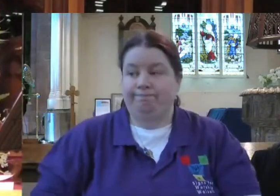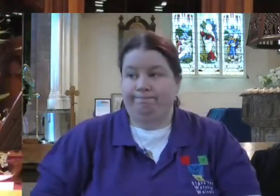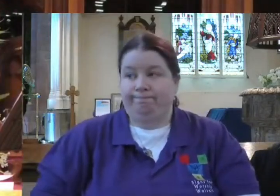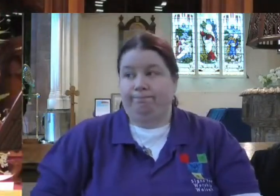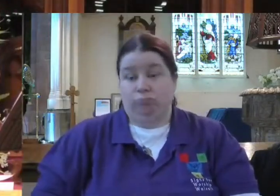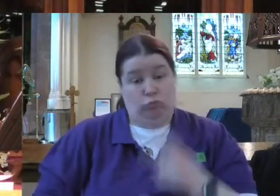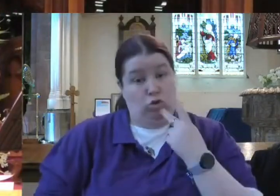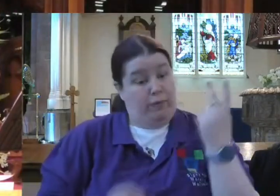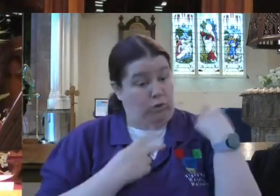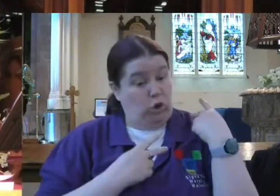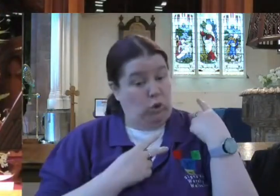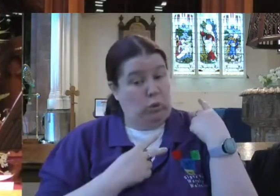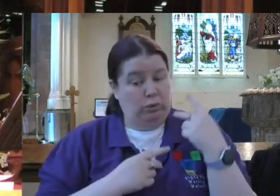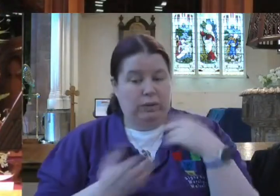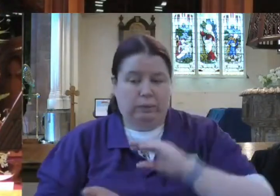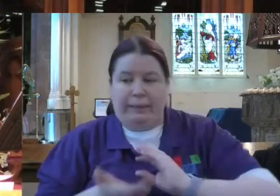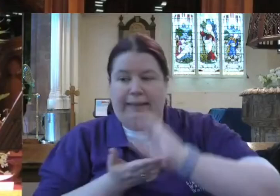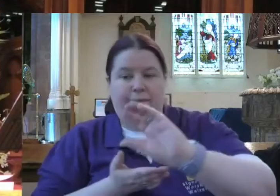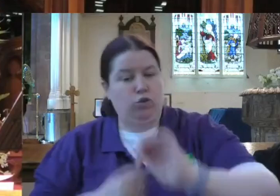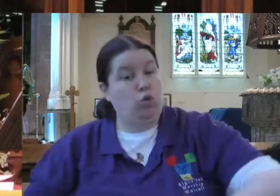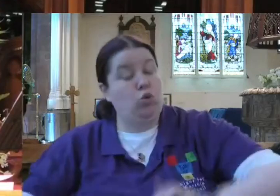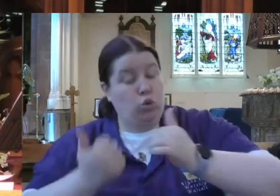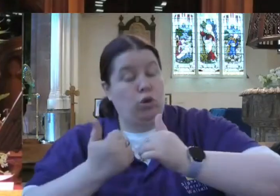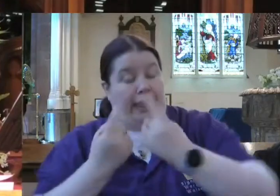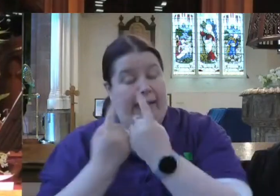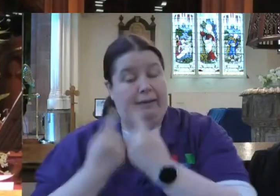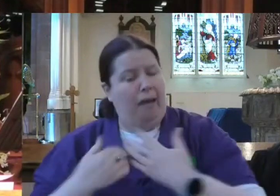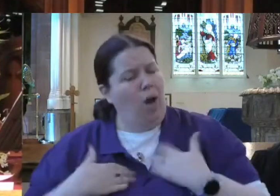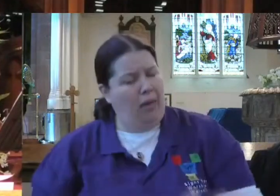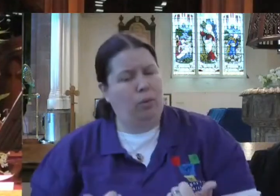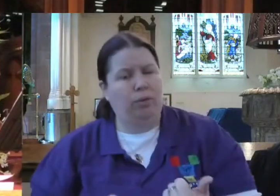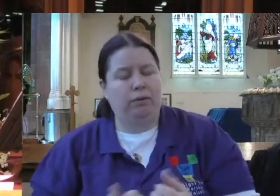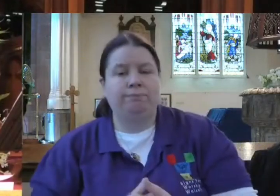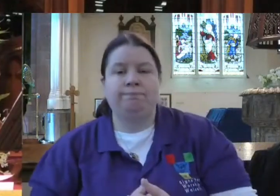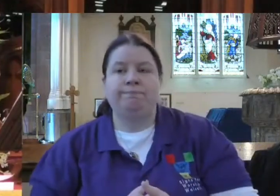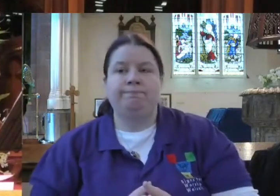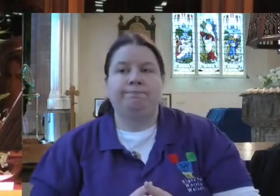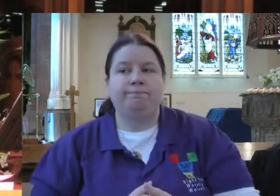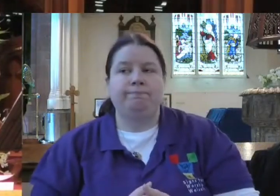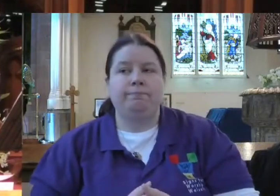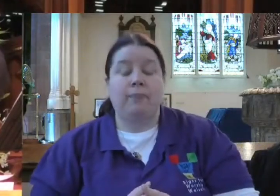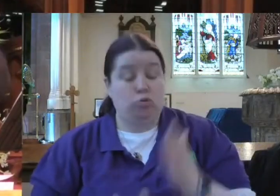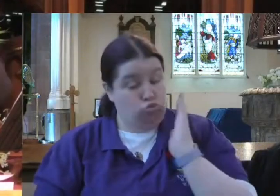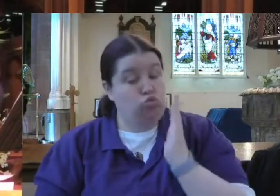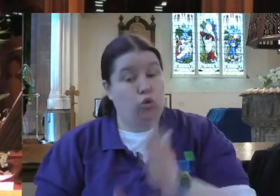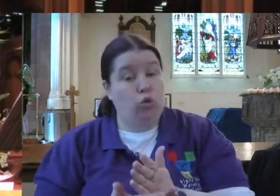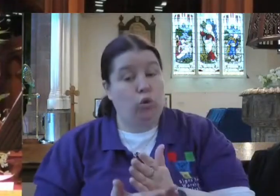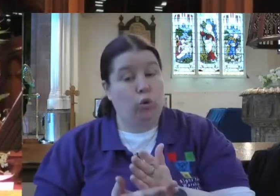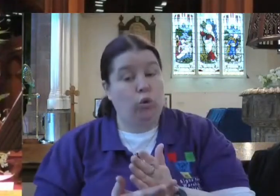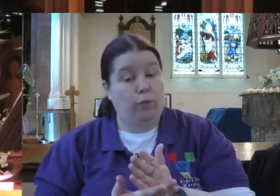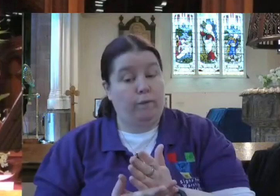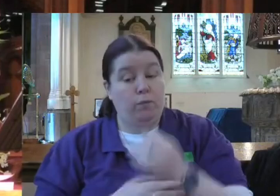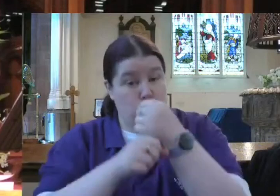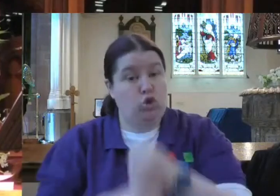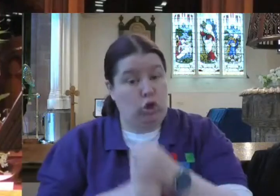Reviewing what we give on a regular basis is a really healthy thing to do. And that is also true from a church